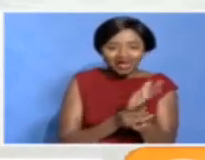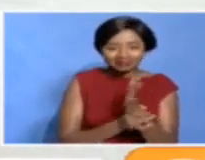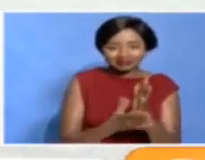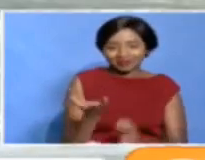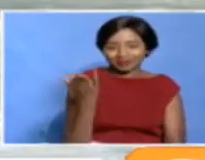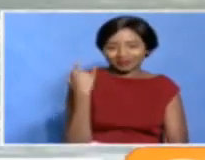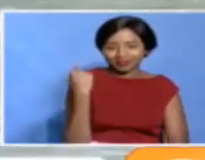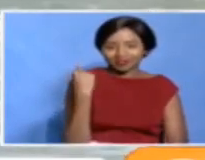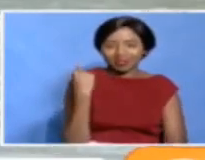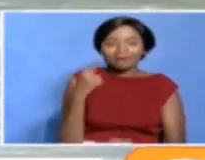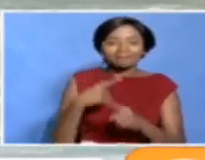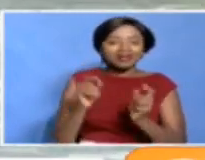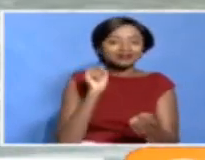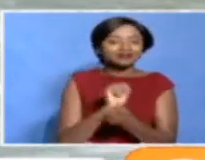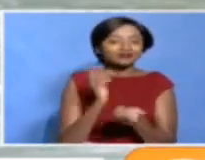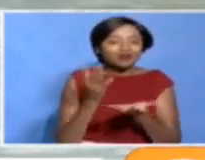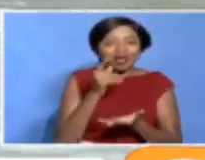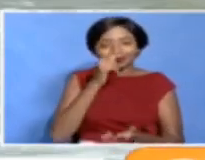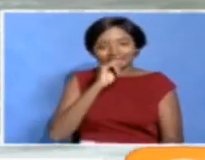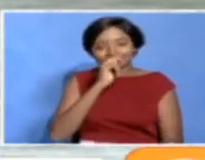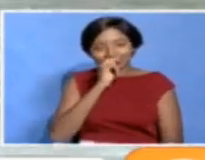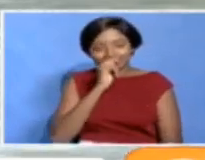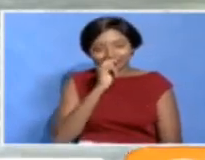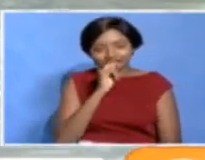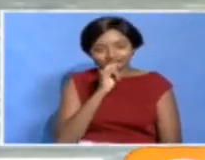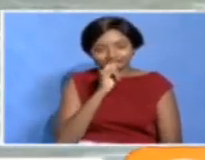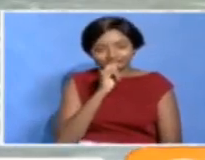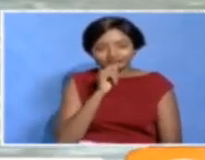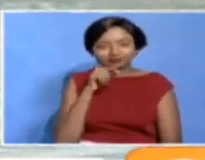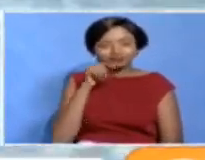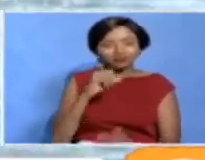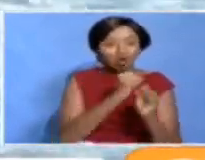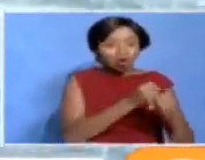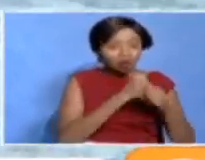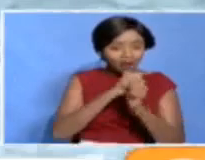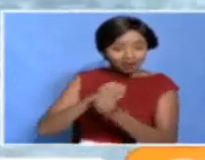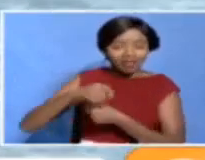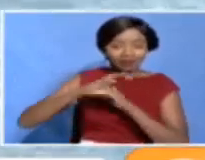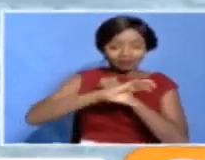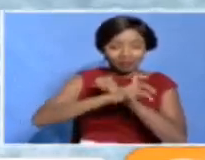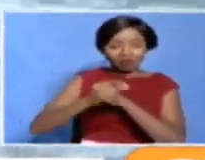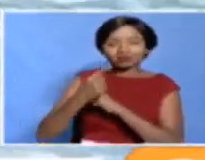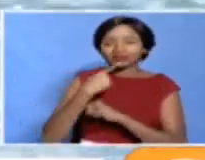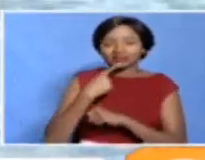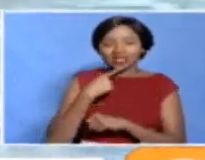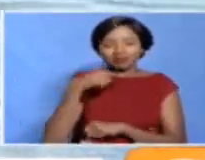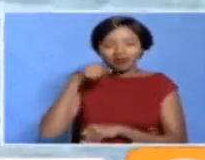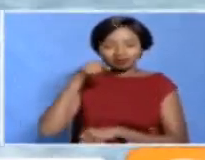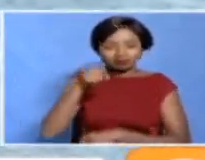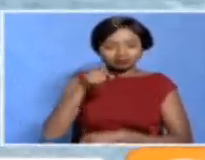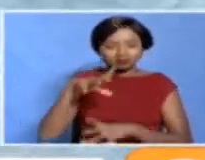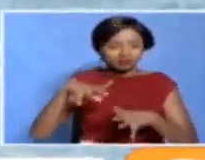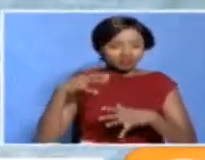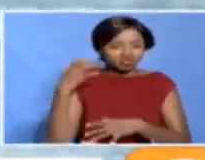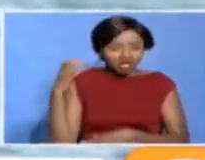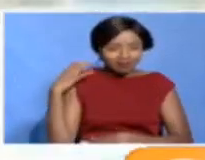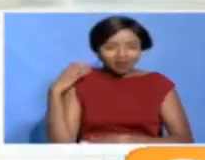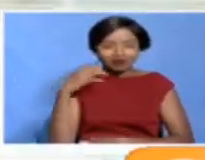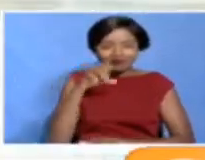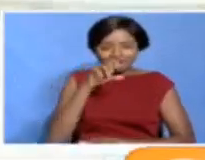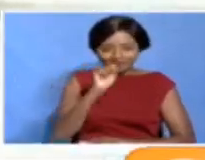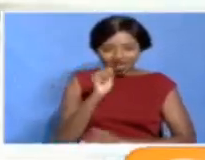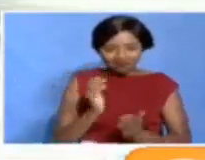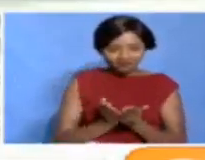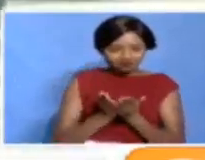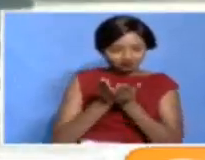Station in Tanzania. According to Homa Bay County Beach Management Unit's chairman, Edward Oremo, five boats belonging